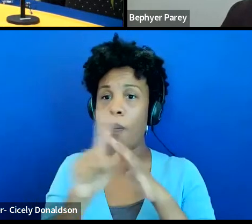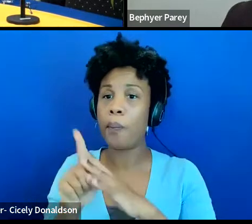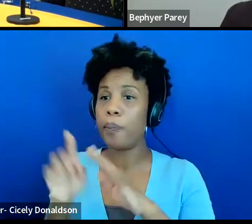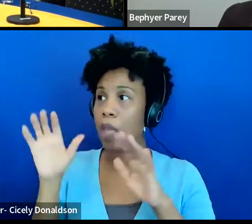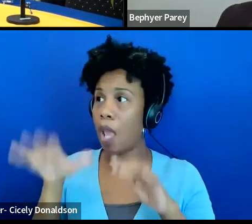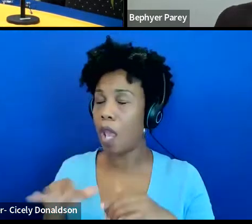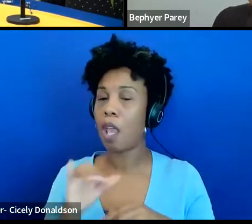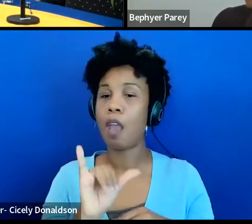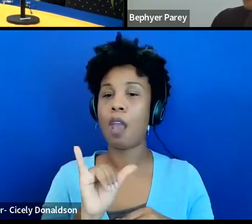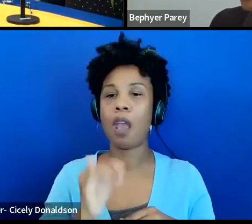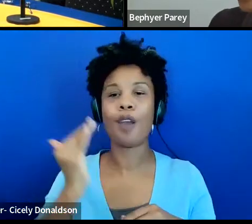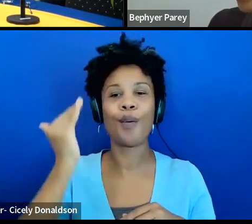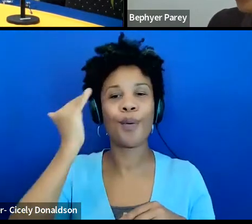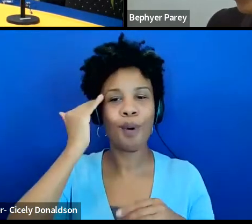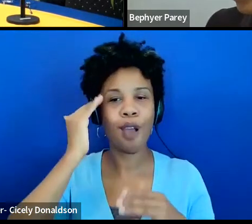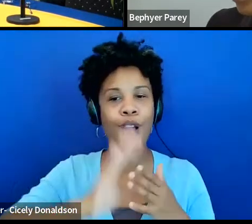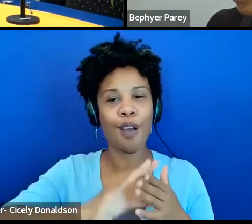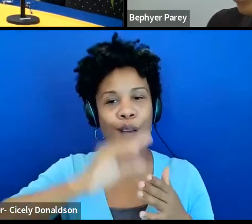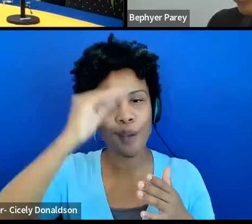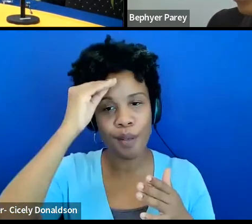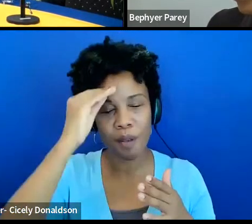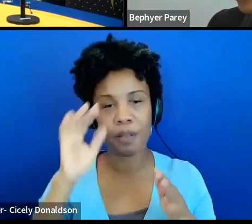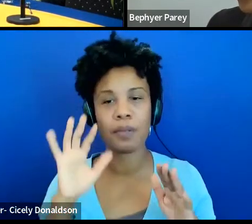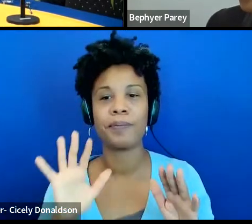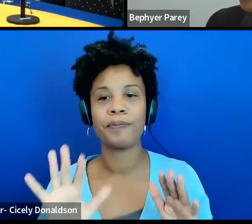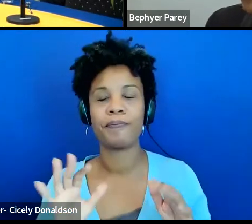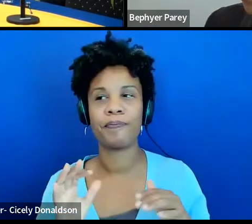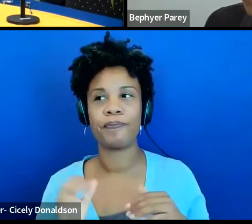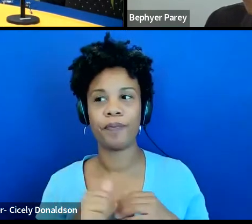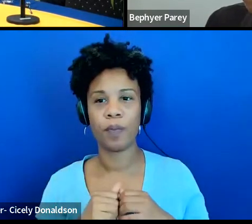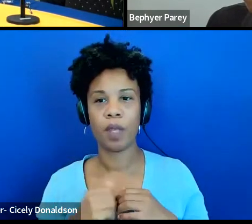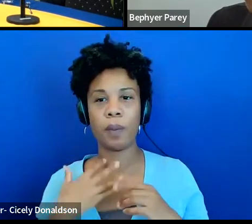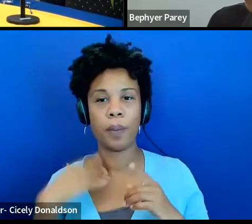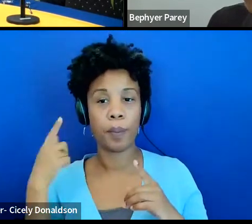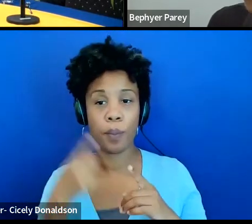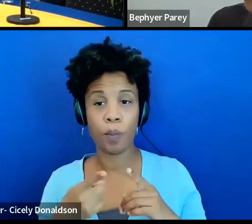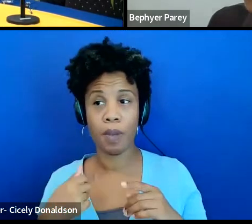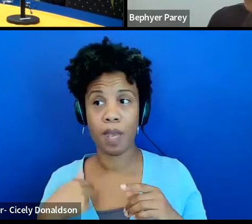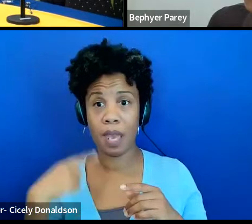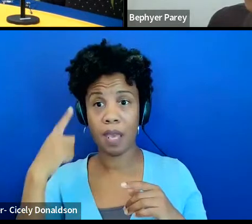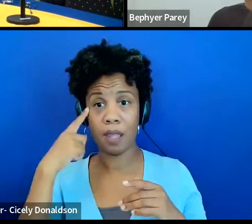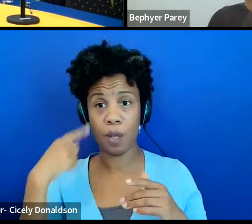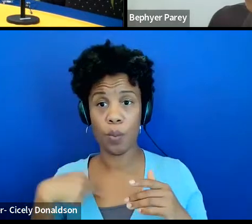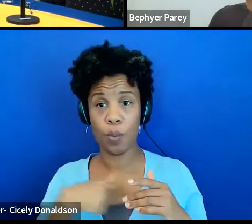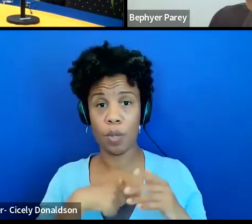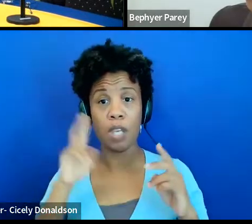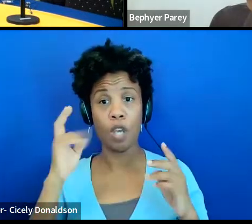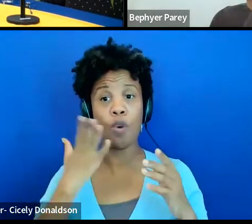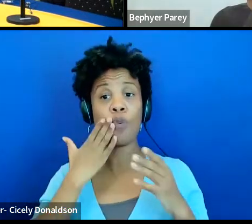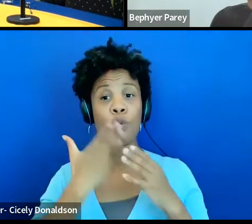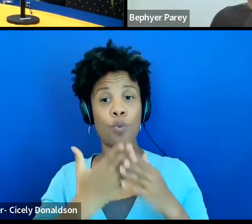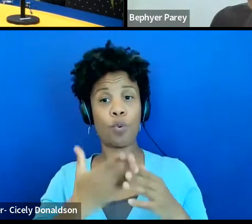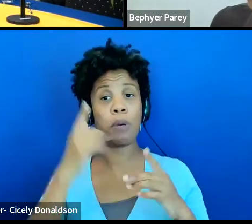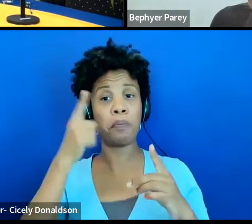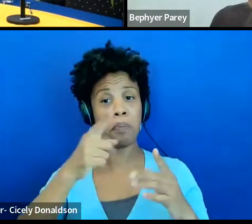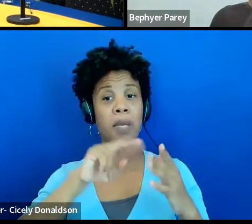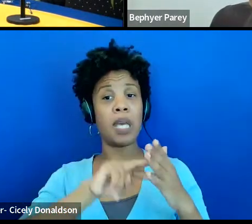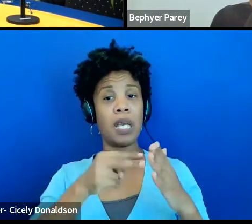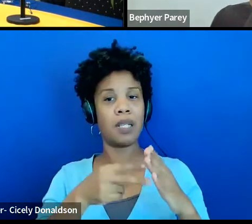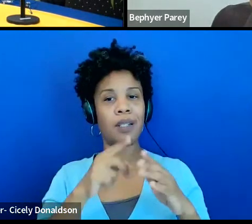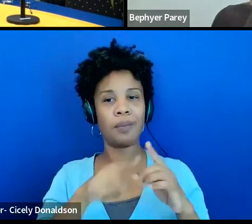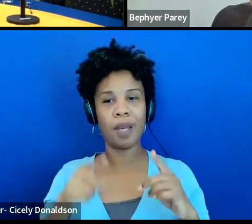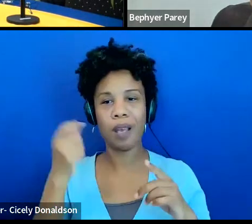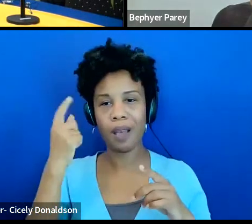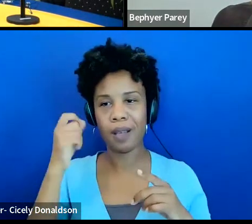intentions now are good, but I think we need to reach out to the ministry where they will make the